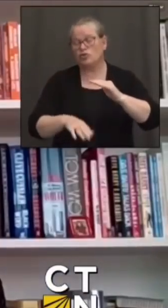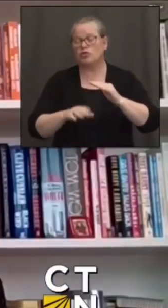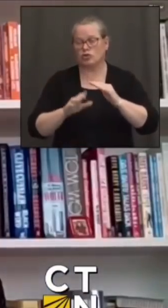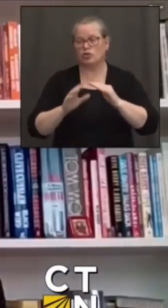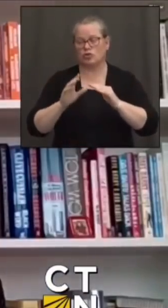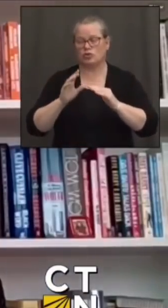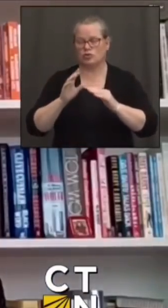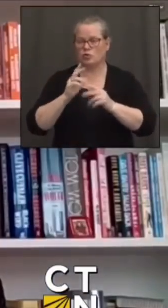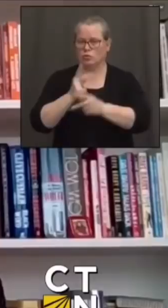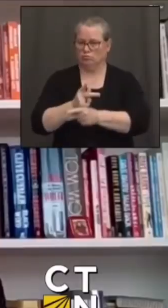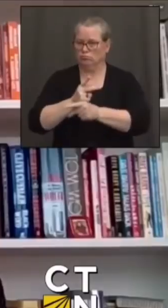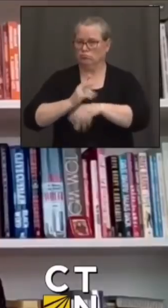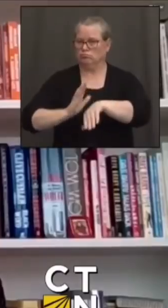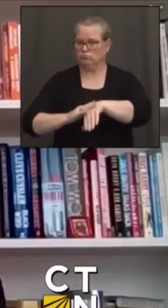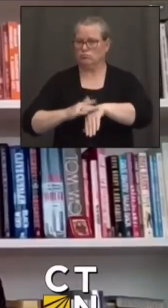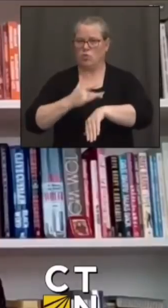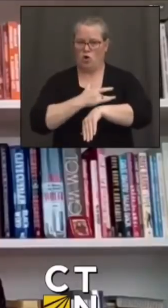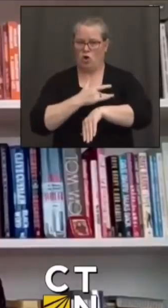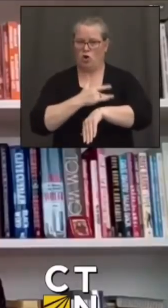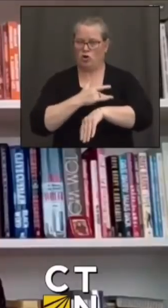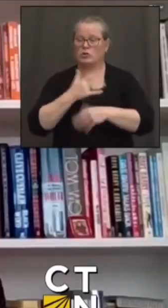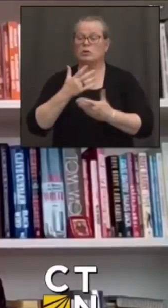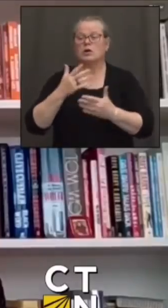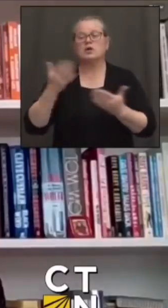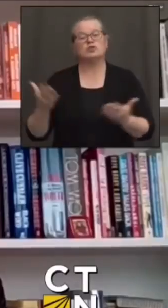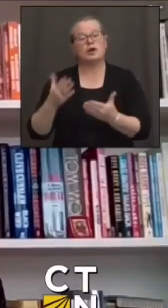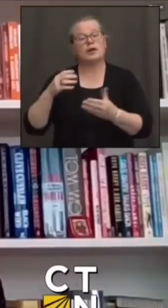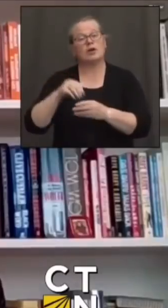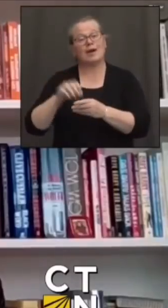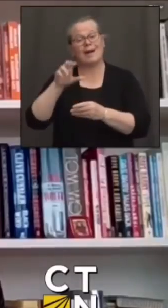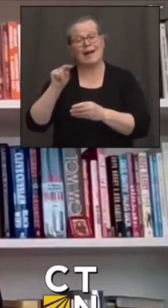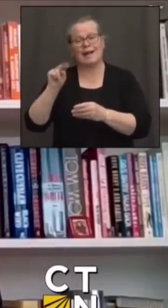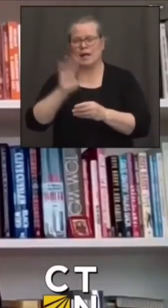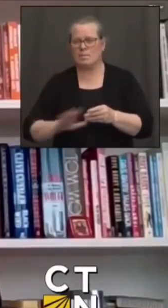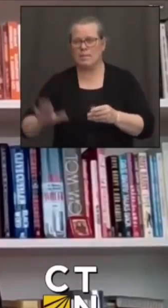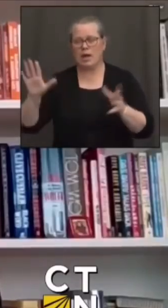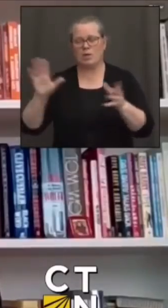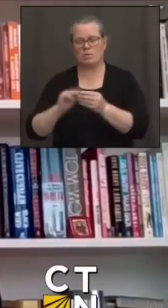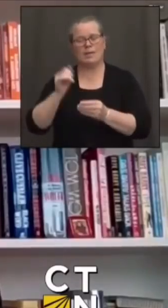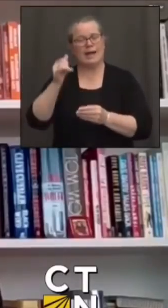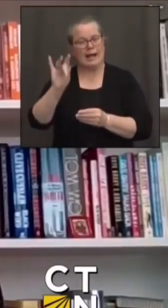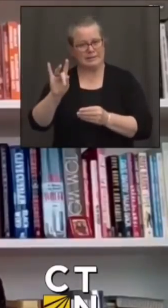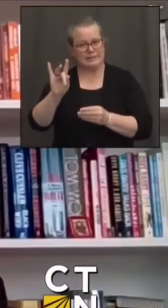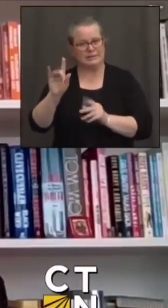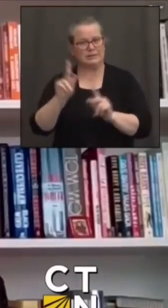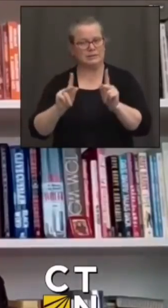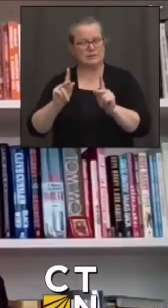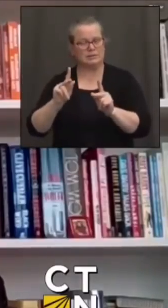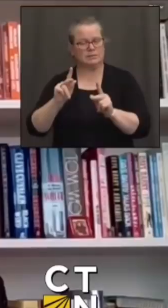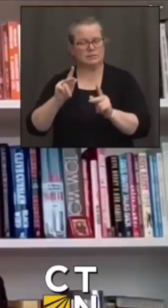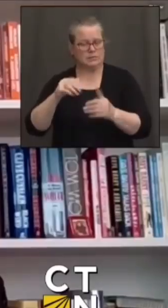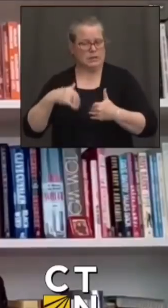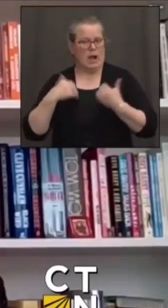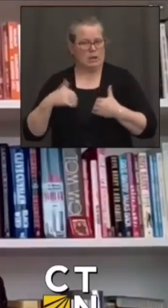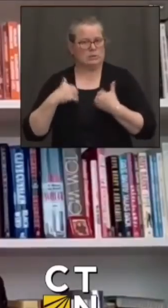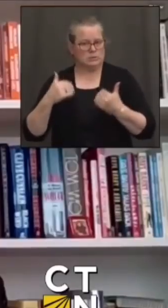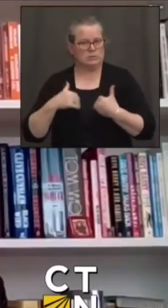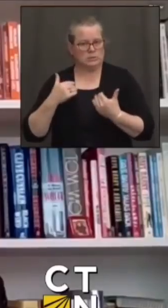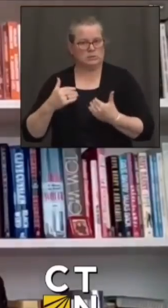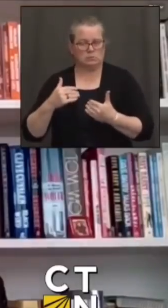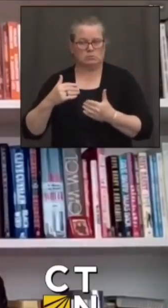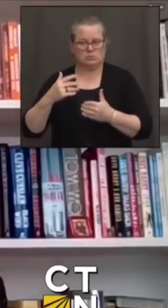had providers in Connecticut let us know about 18 cases in our state. We don't know if these